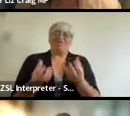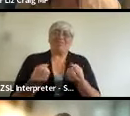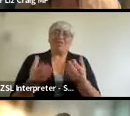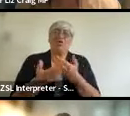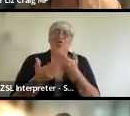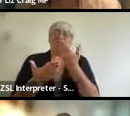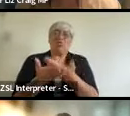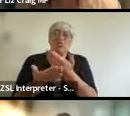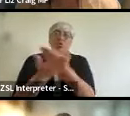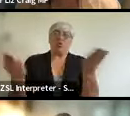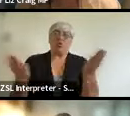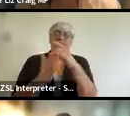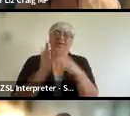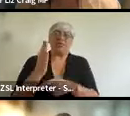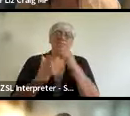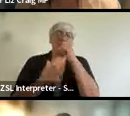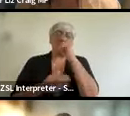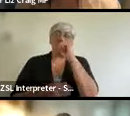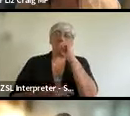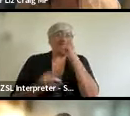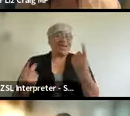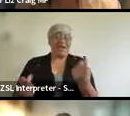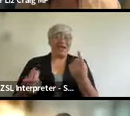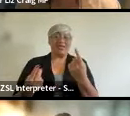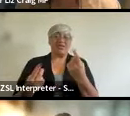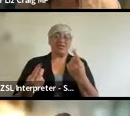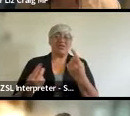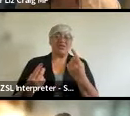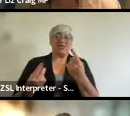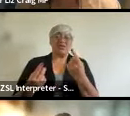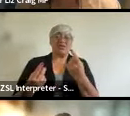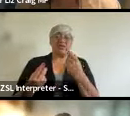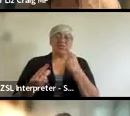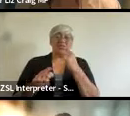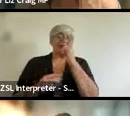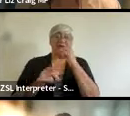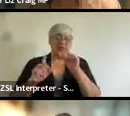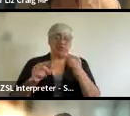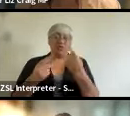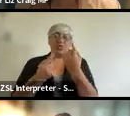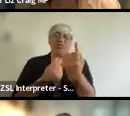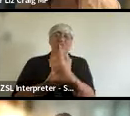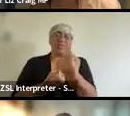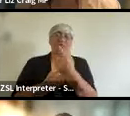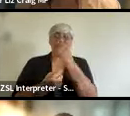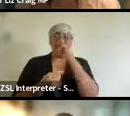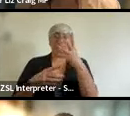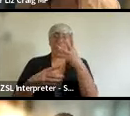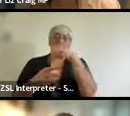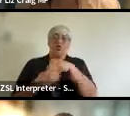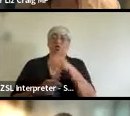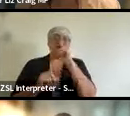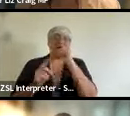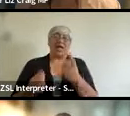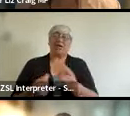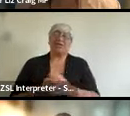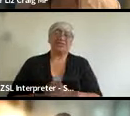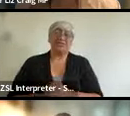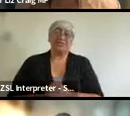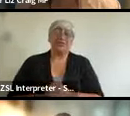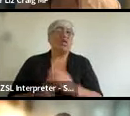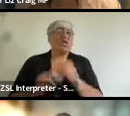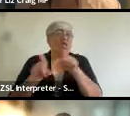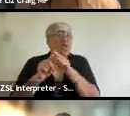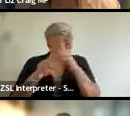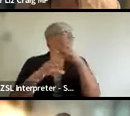people who cannot fully participate in